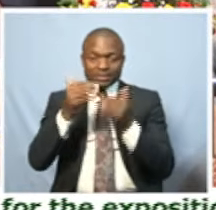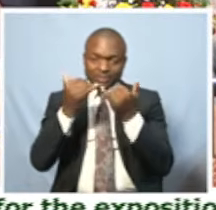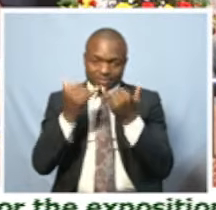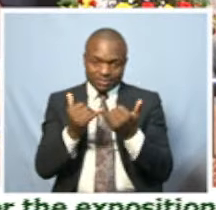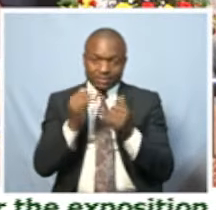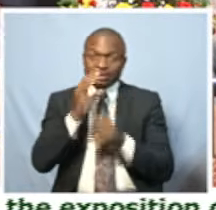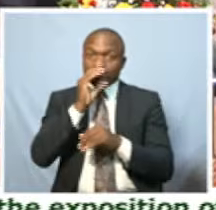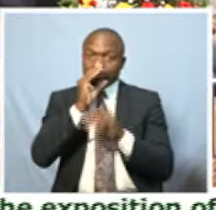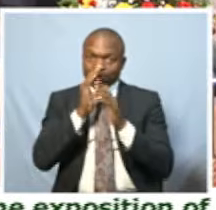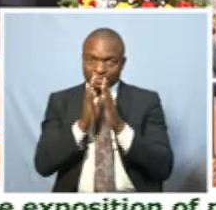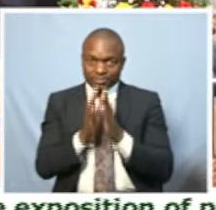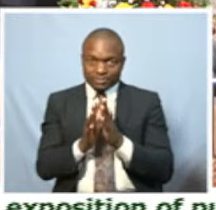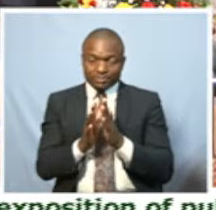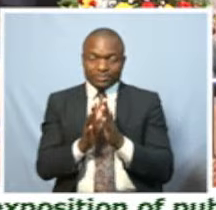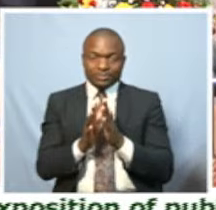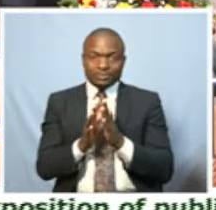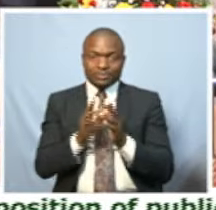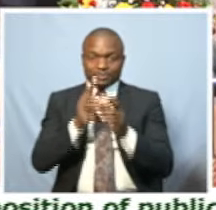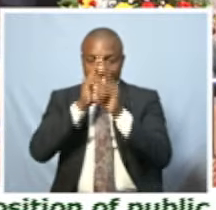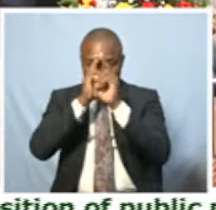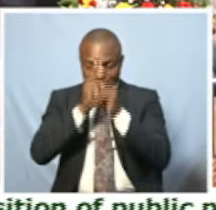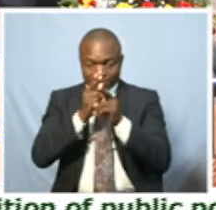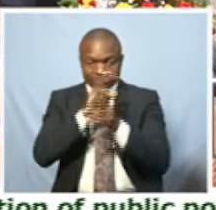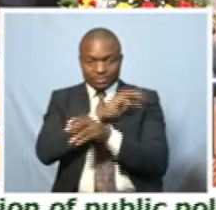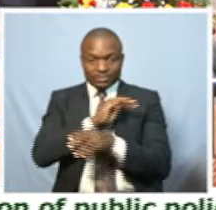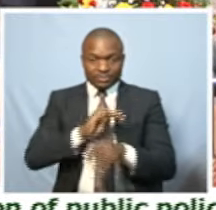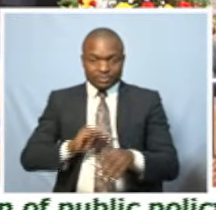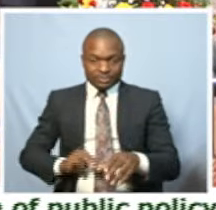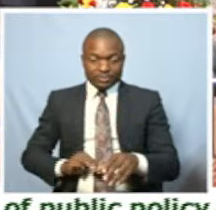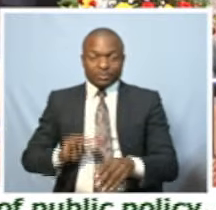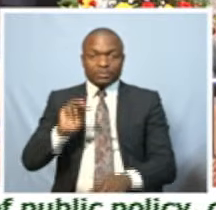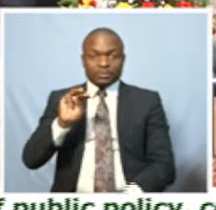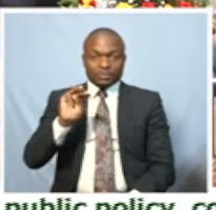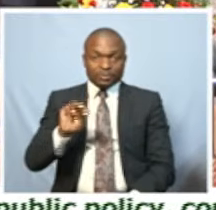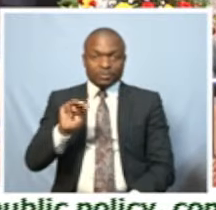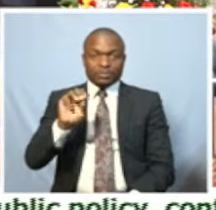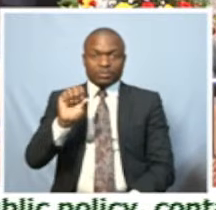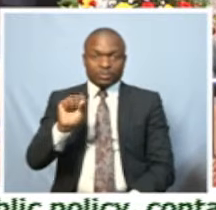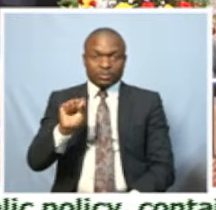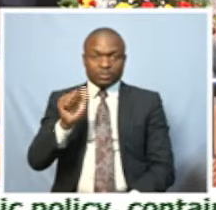Now, Mr. Speaker. The honorable member for Musazara.